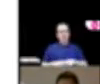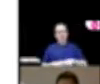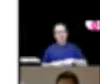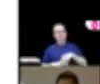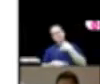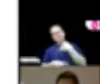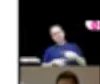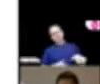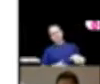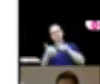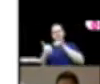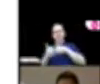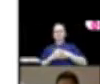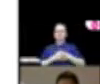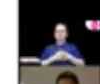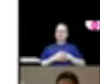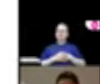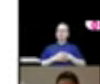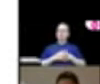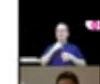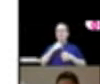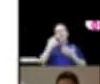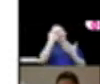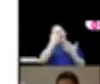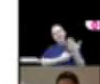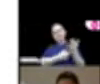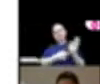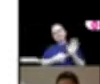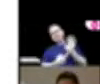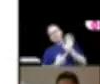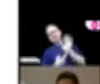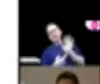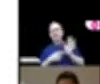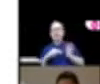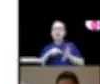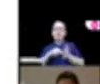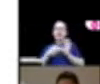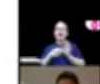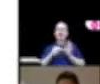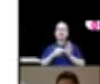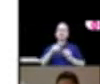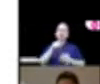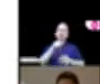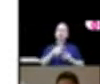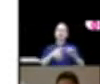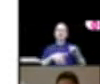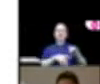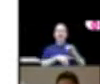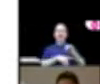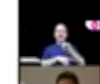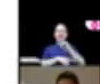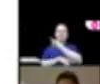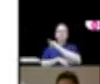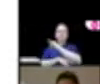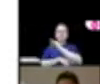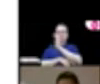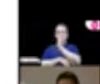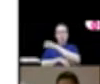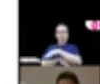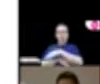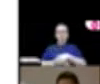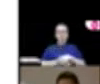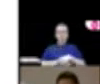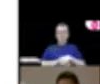court today and they refuse your case. And then the next thing, they're planning to send you in a flight to send you back home.